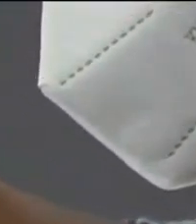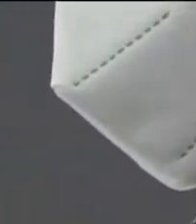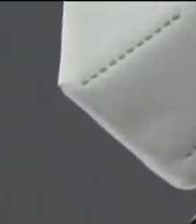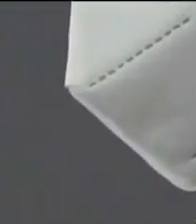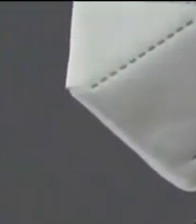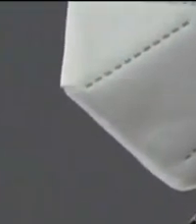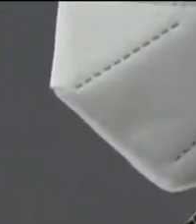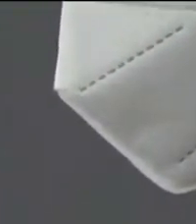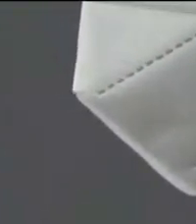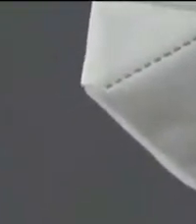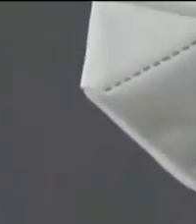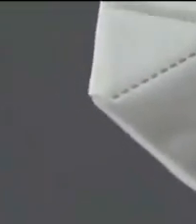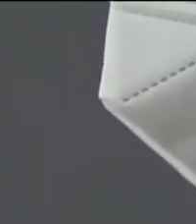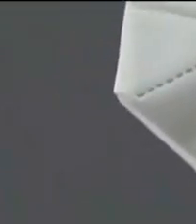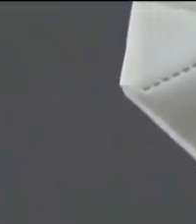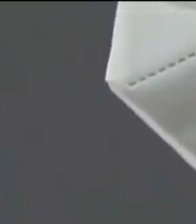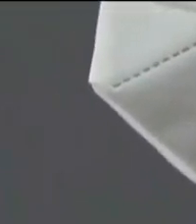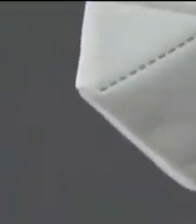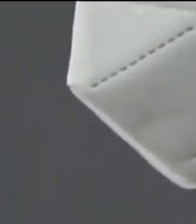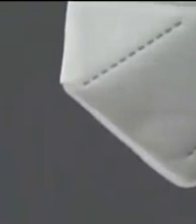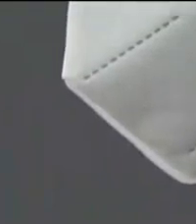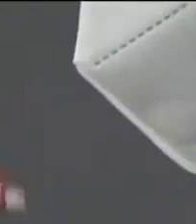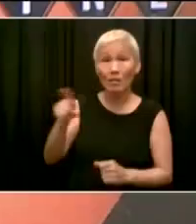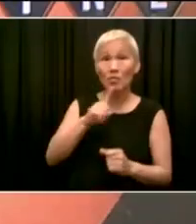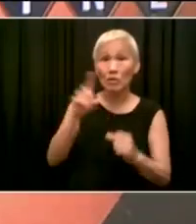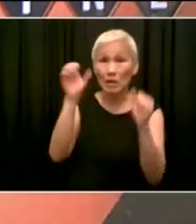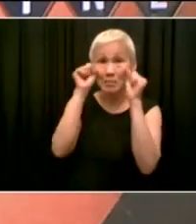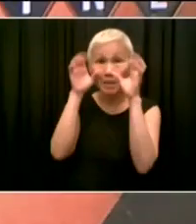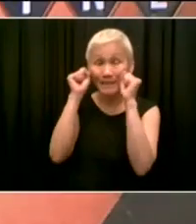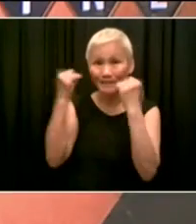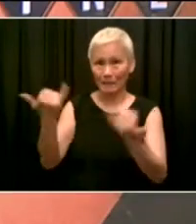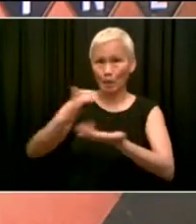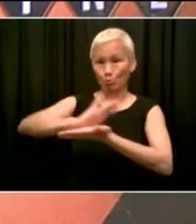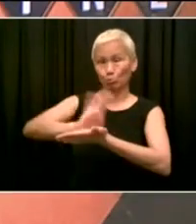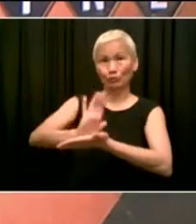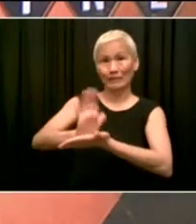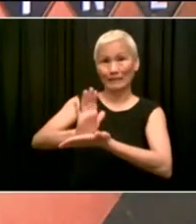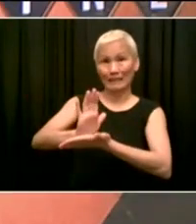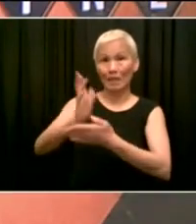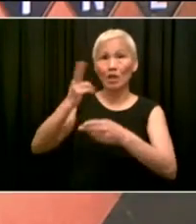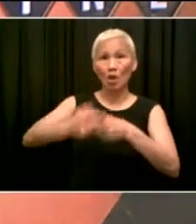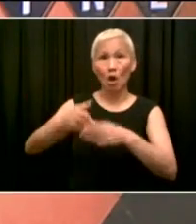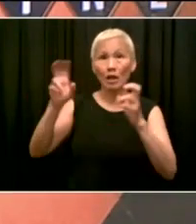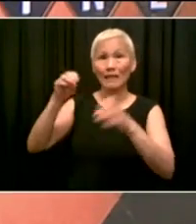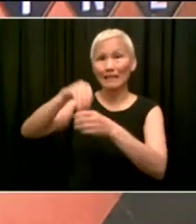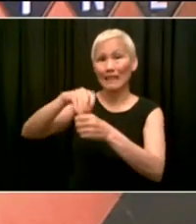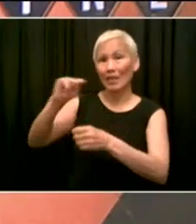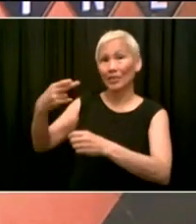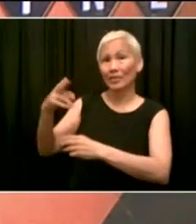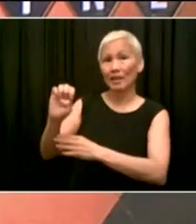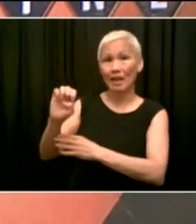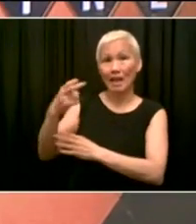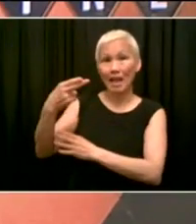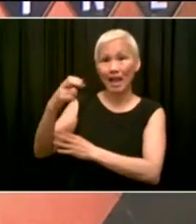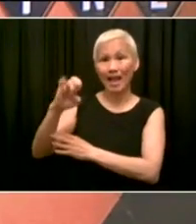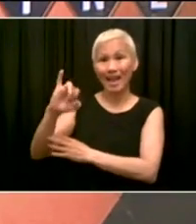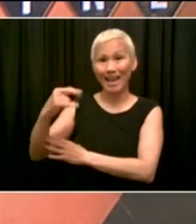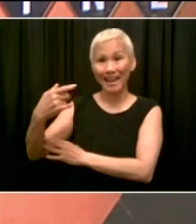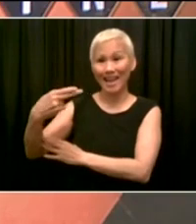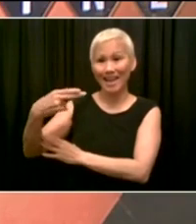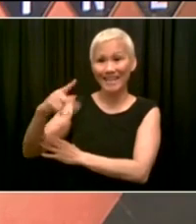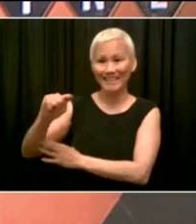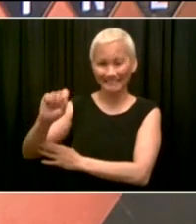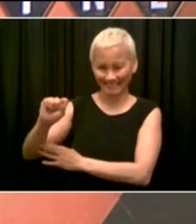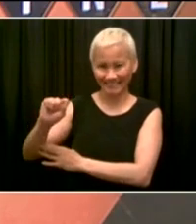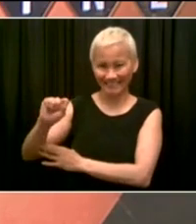borough. Even before the apparent cliffhanger results were announced, Mayor de Blasio had this advice for both voters and the candidates. Patience